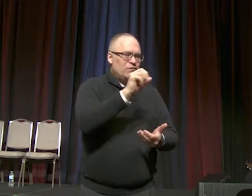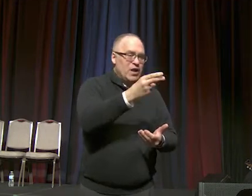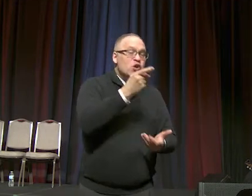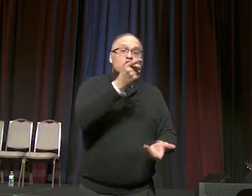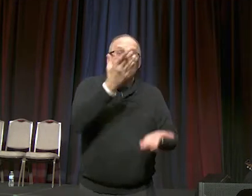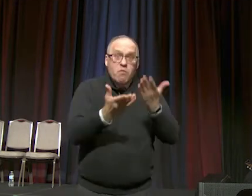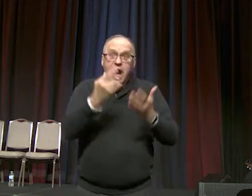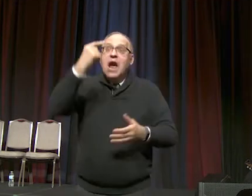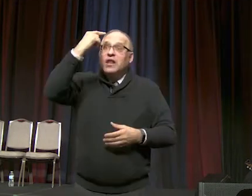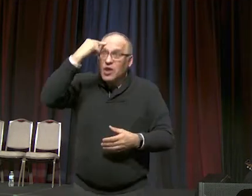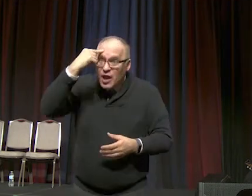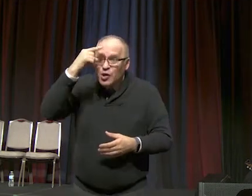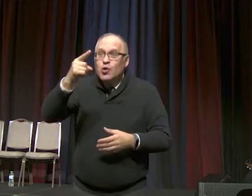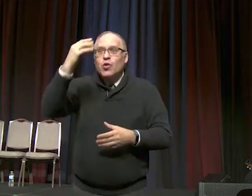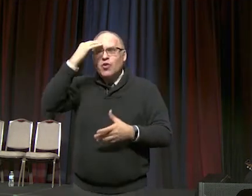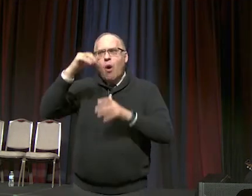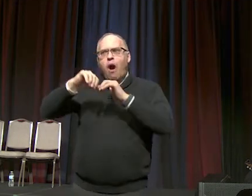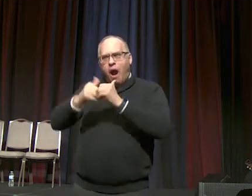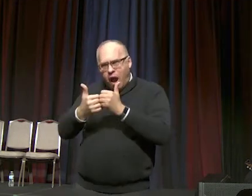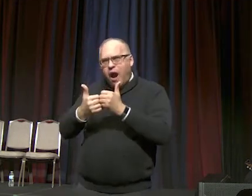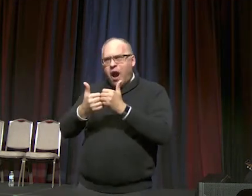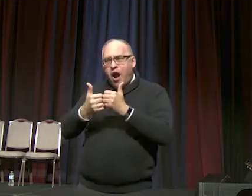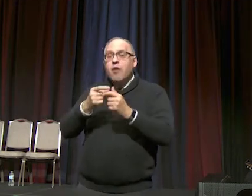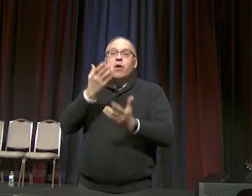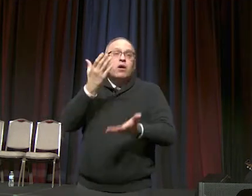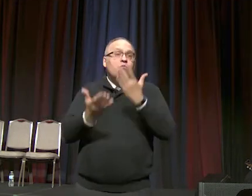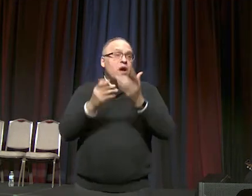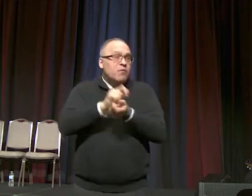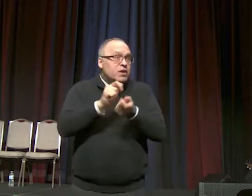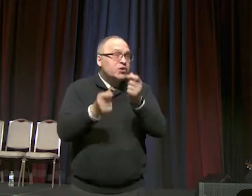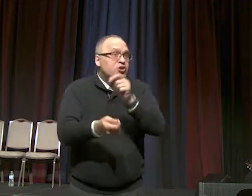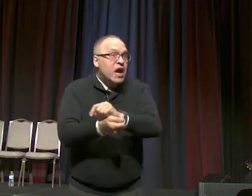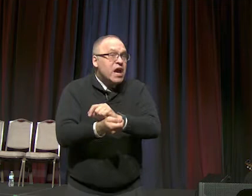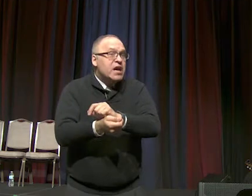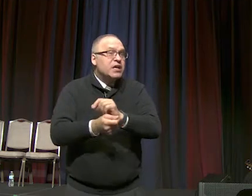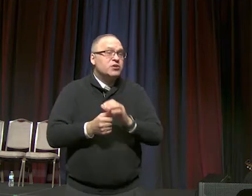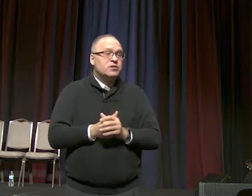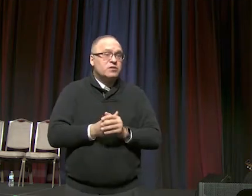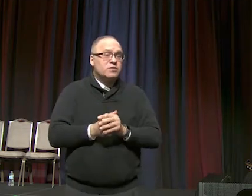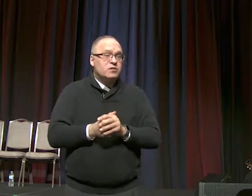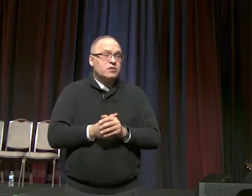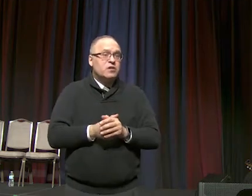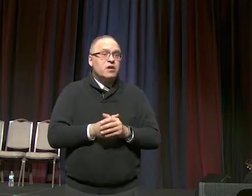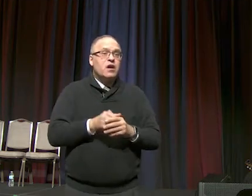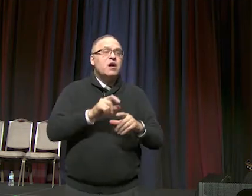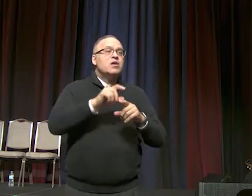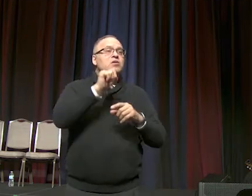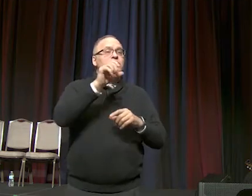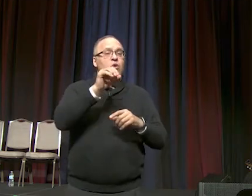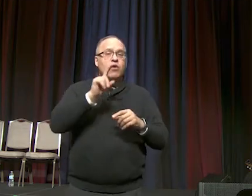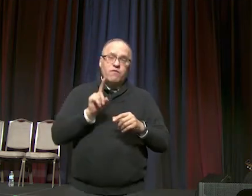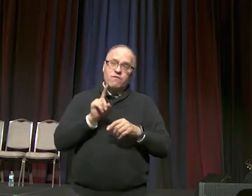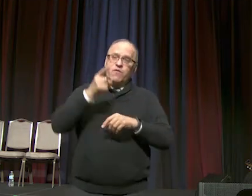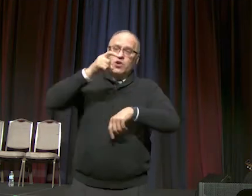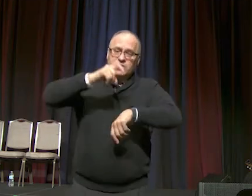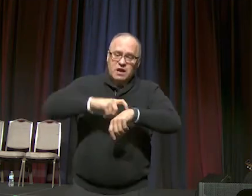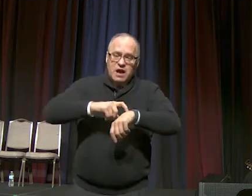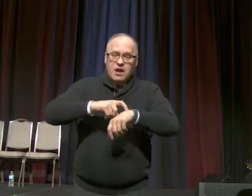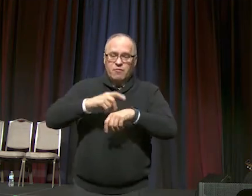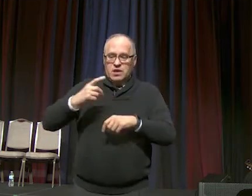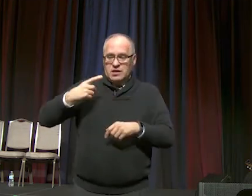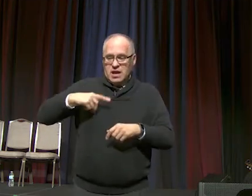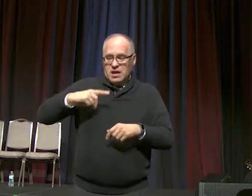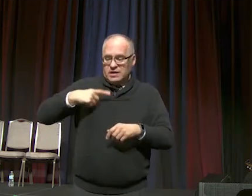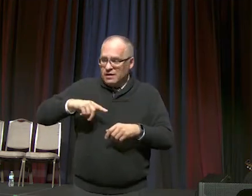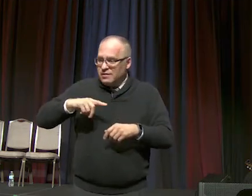how something's going to operate, but it might have changed. And so rather than doing just a first-time delegate orientation, we will